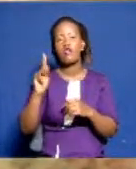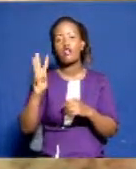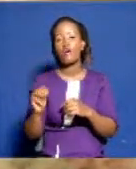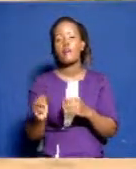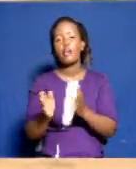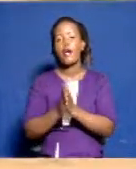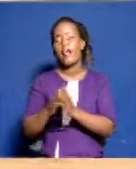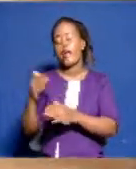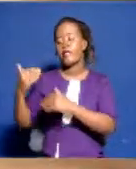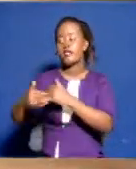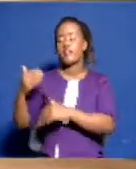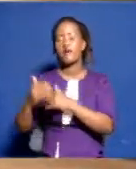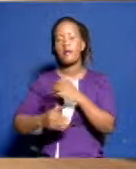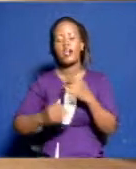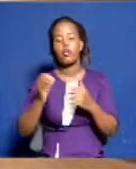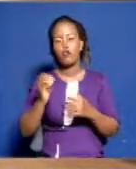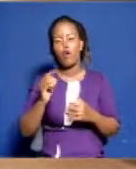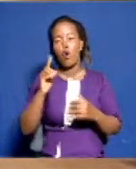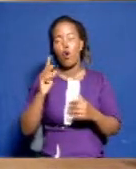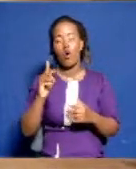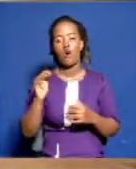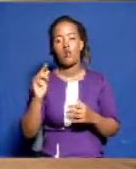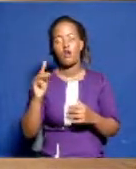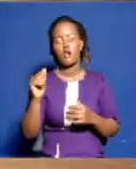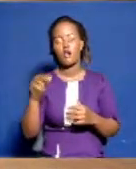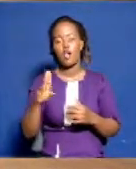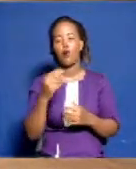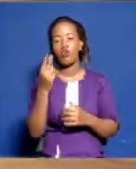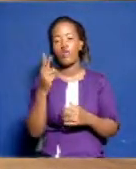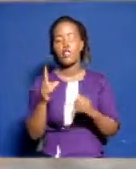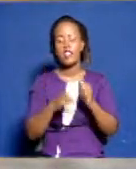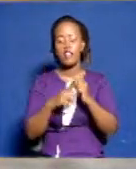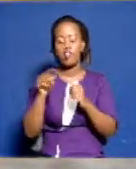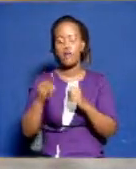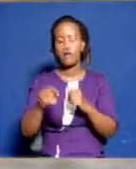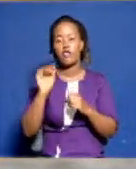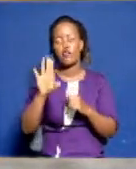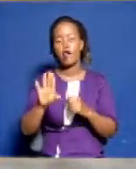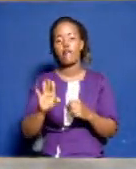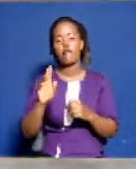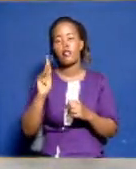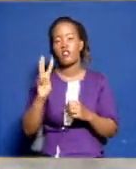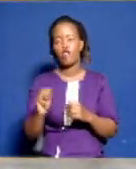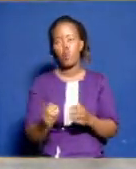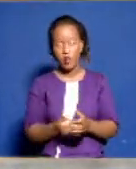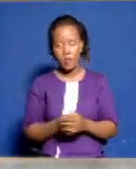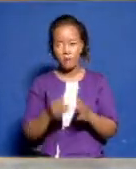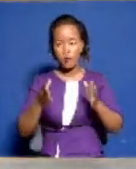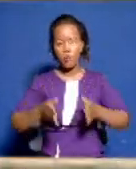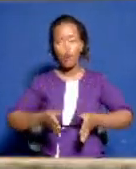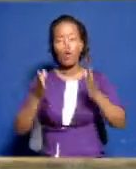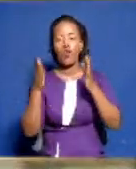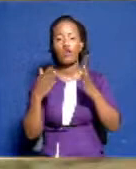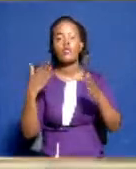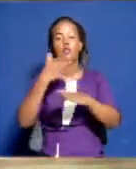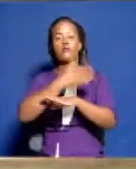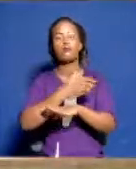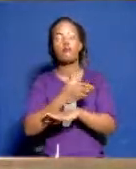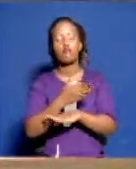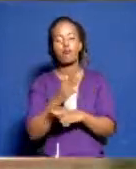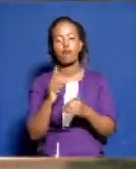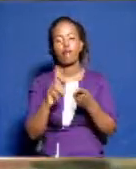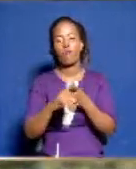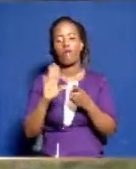All Kalau constituency 27.5 kilometers of road tarmacked. The road will traverse through Boyman,